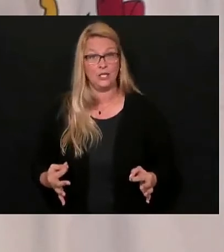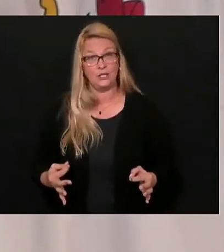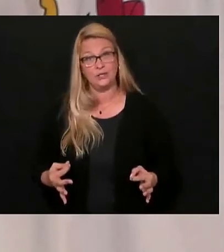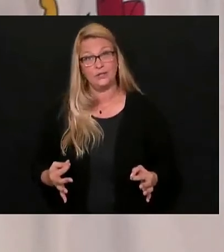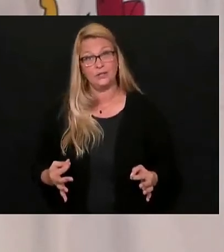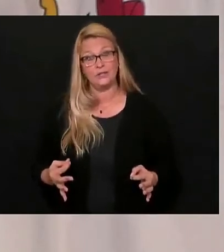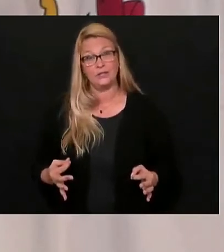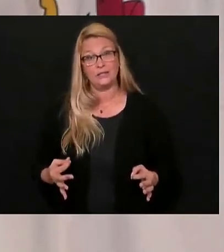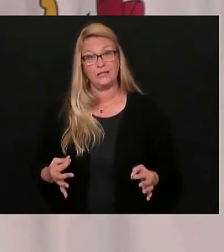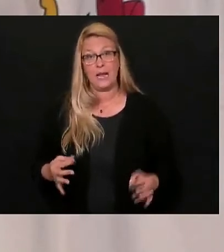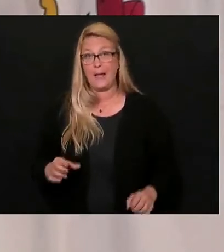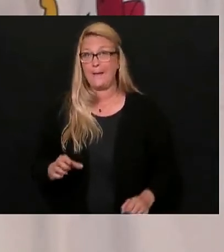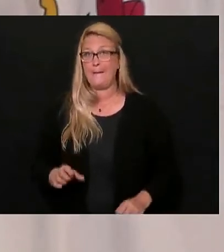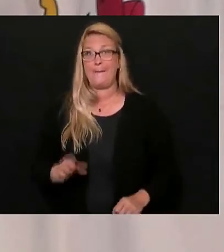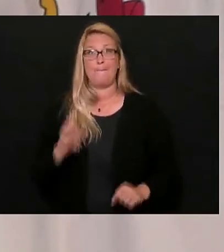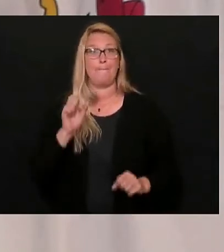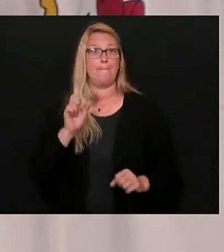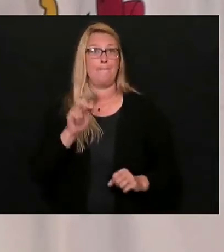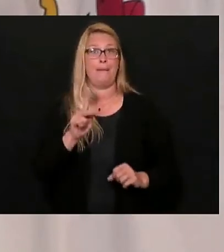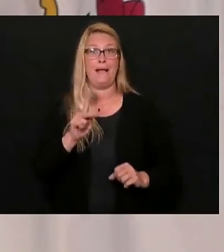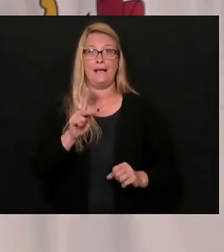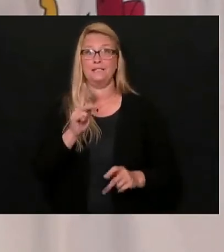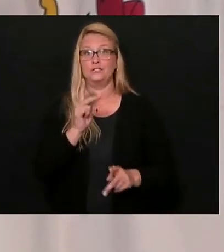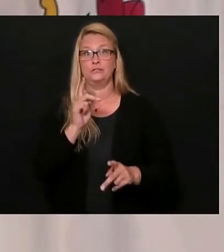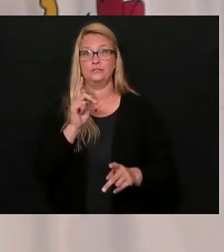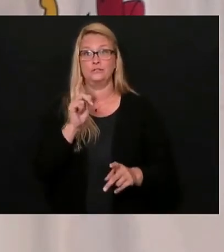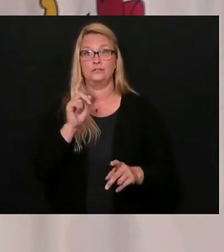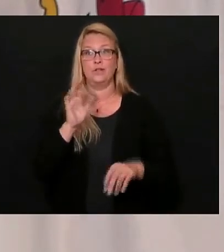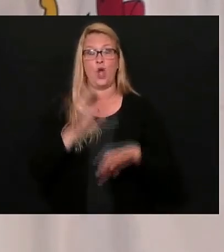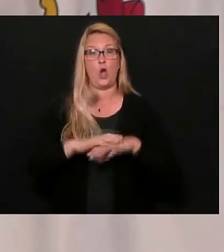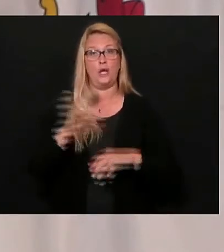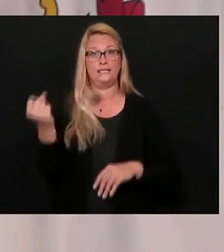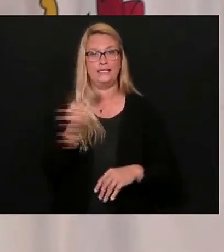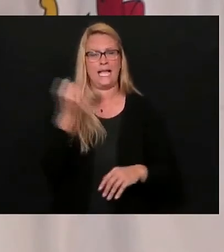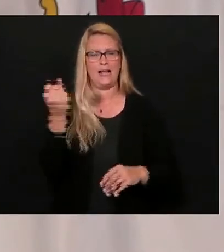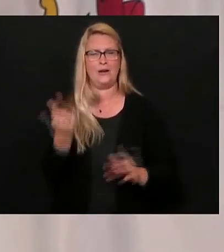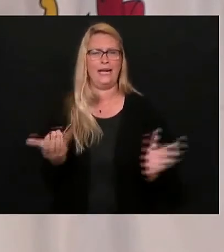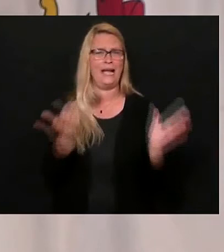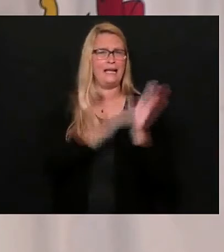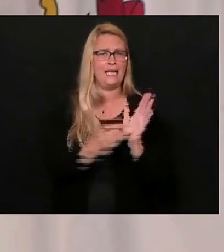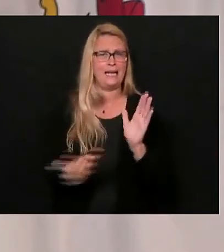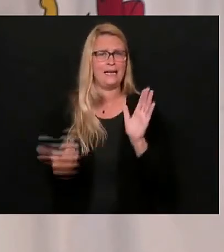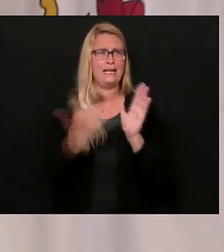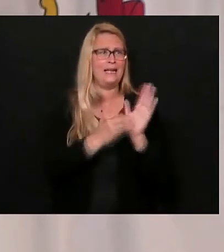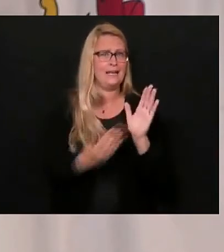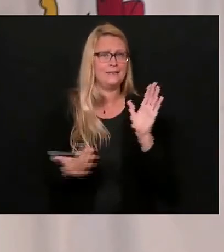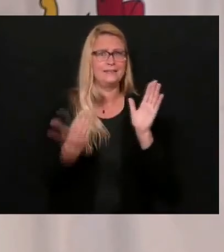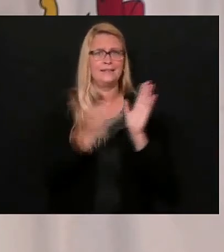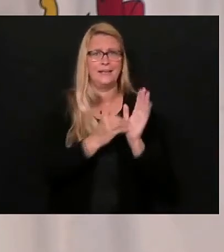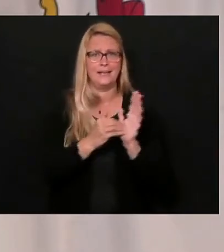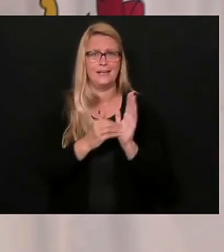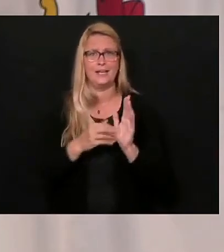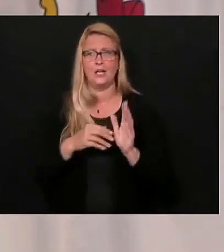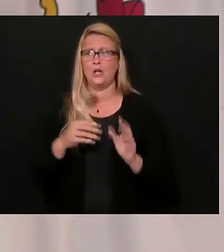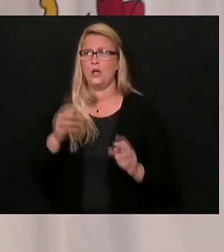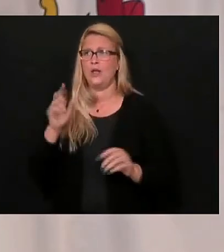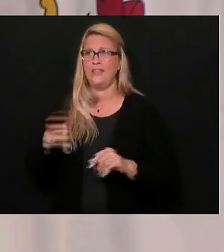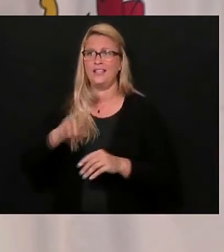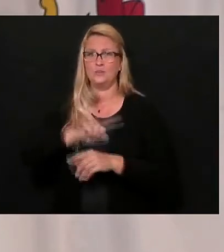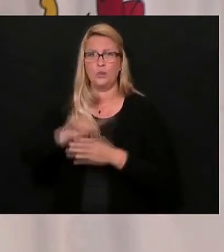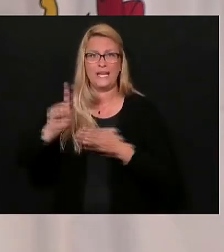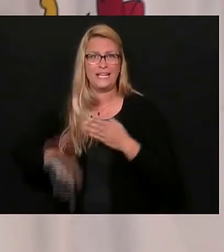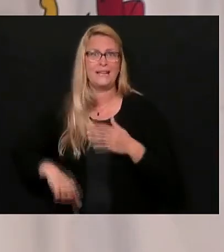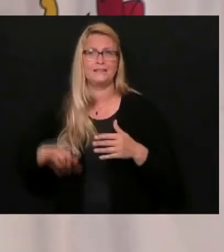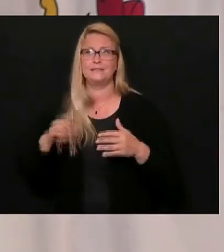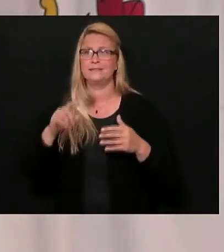we went right back to the well on Saturday over and over and over, went right back to the well over the weekend